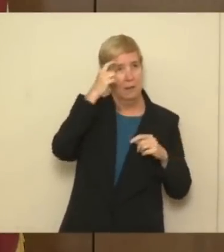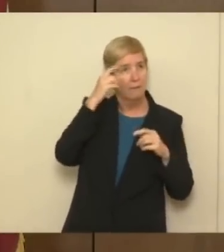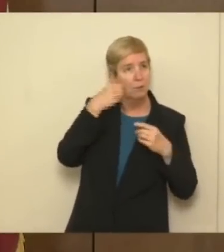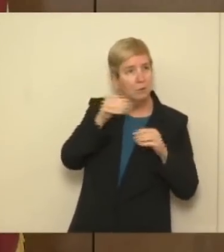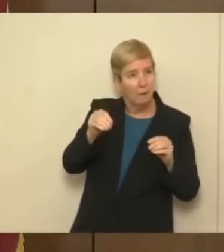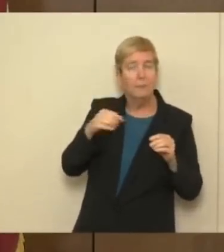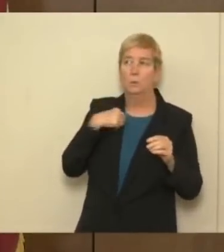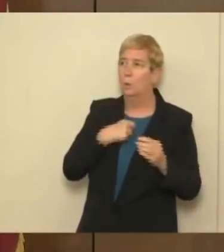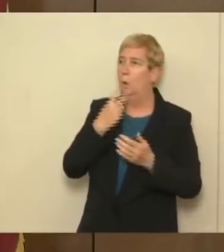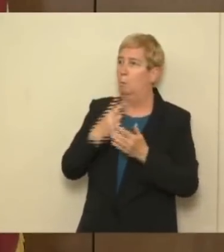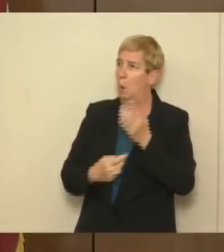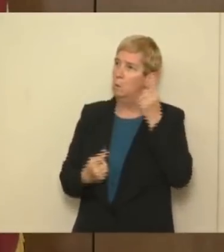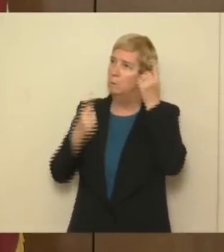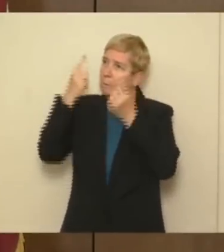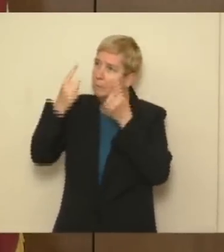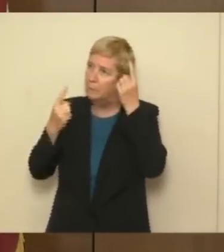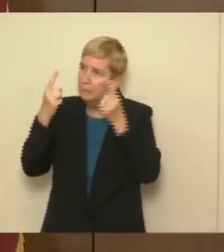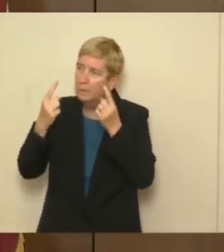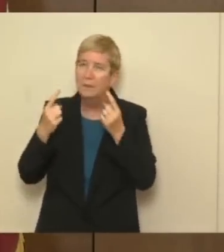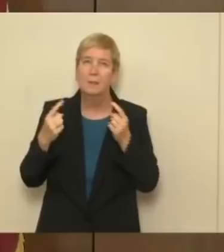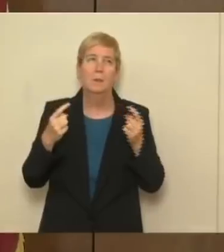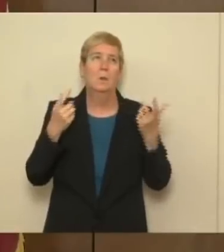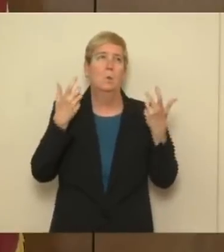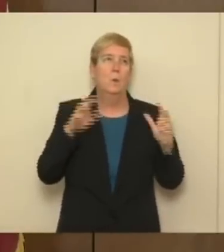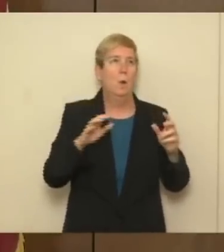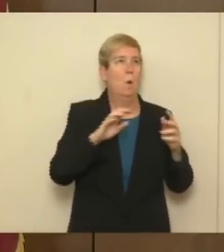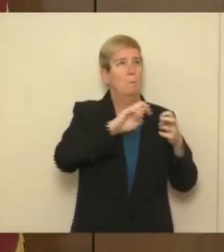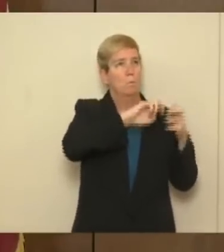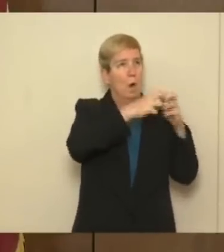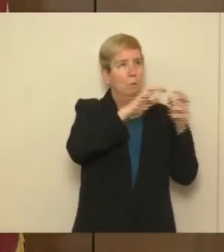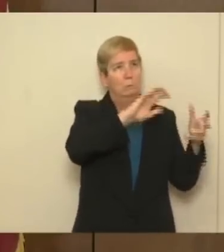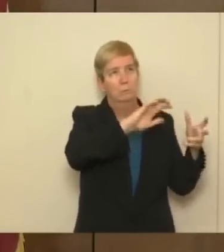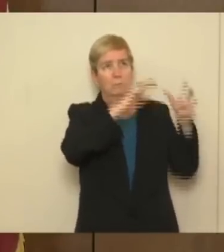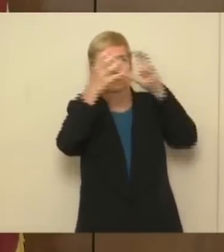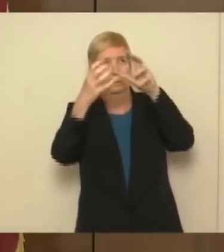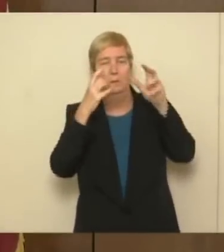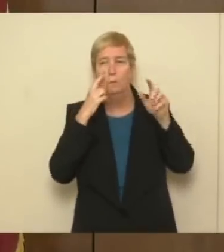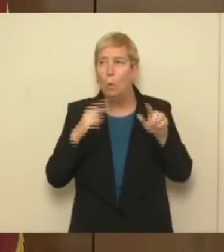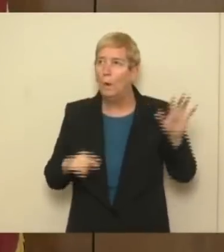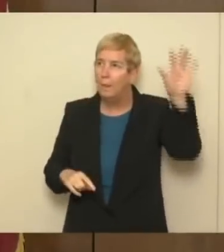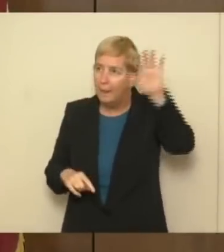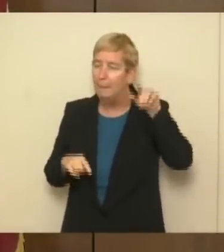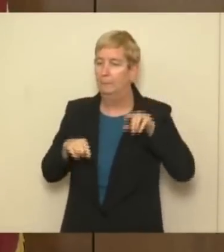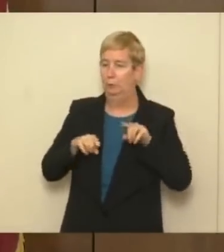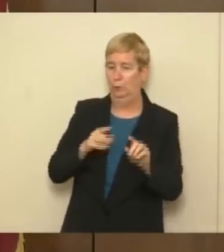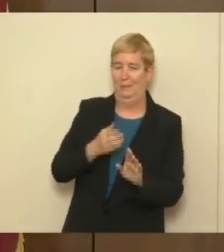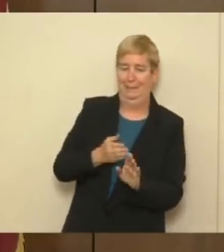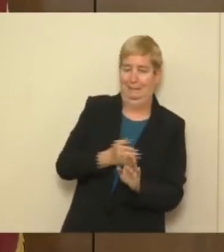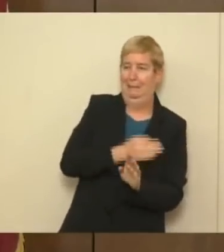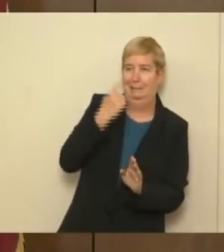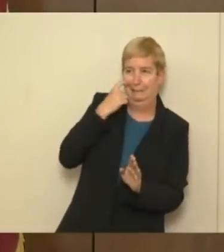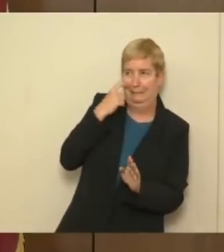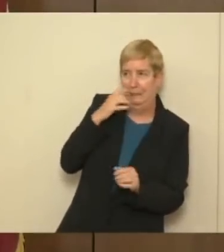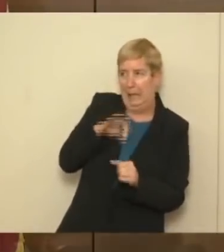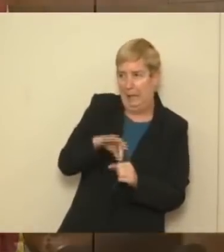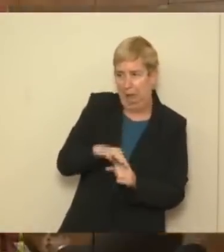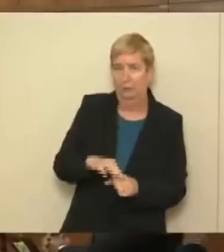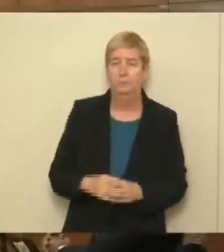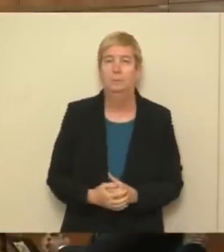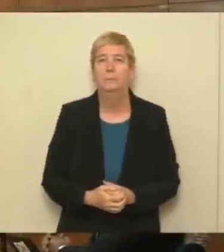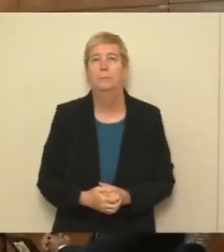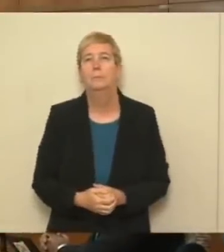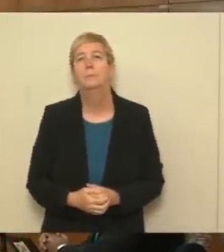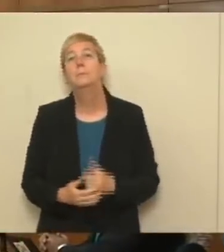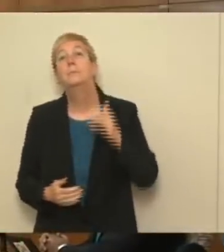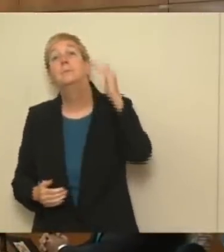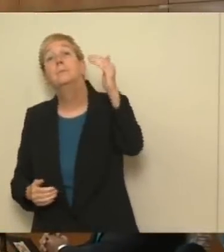that we minimize the kinds of issues that we found troubling in the primary election. Next question.